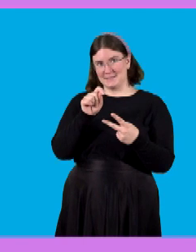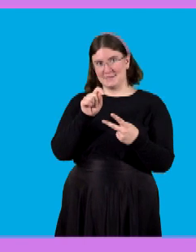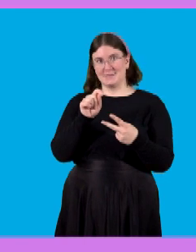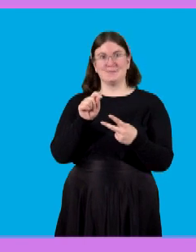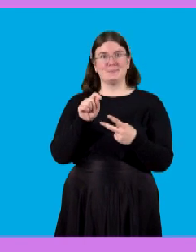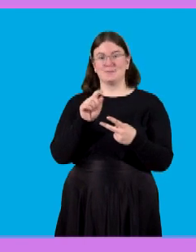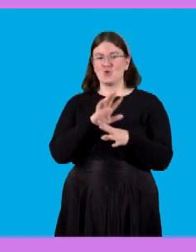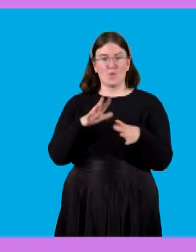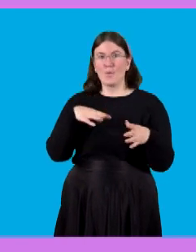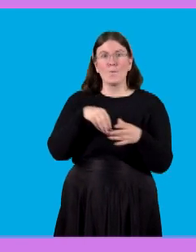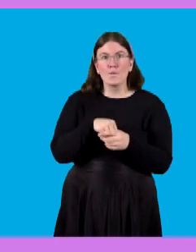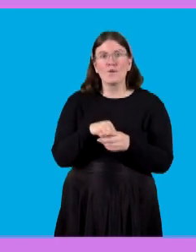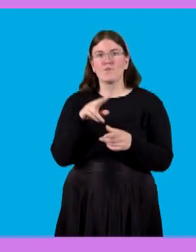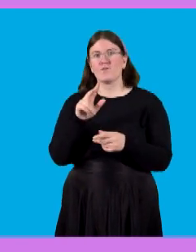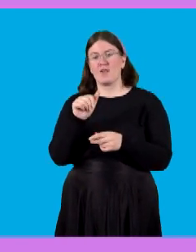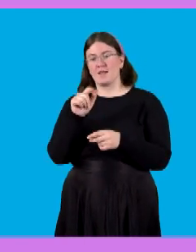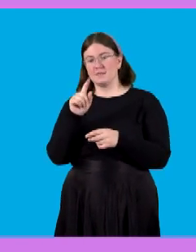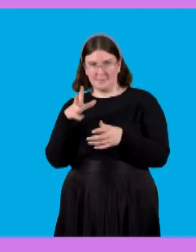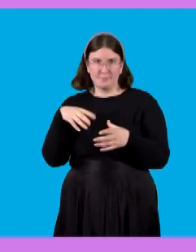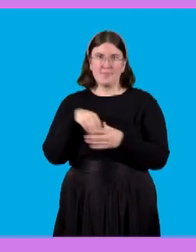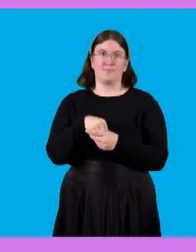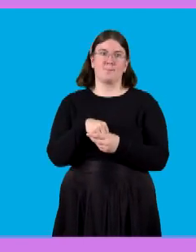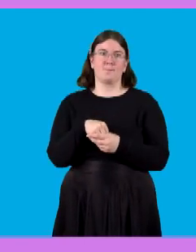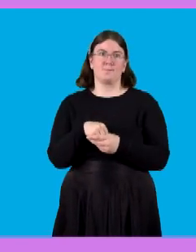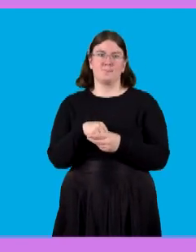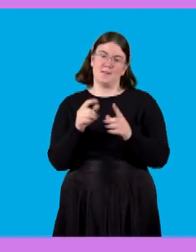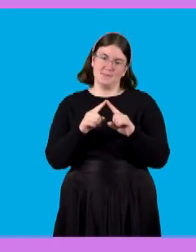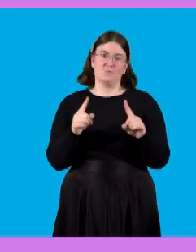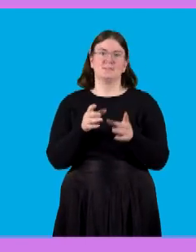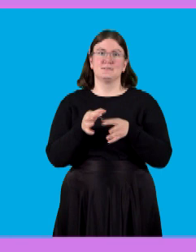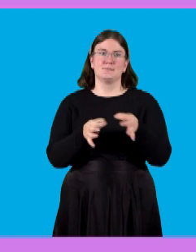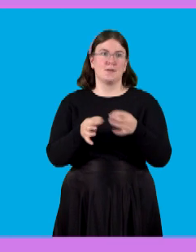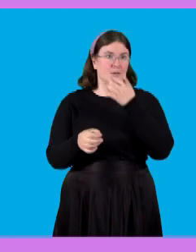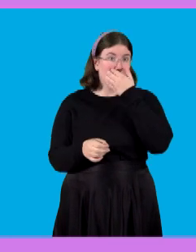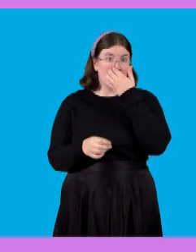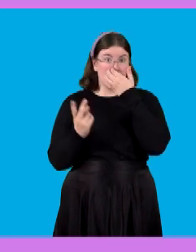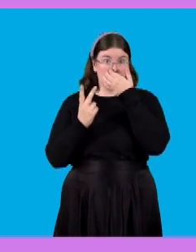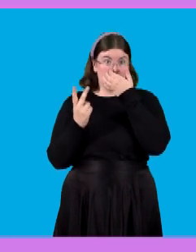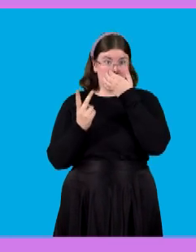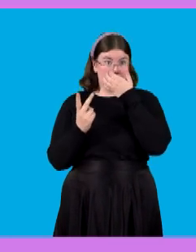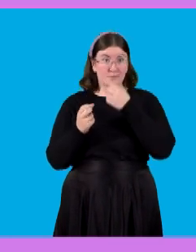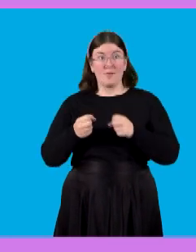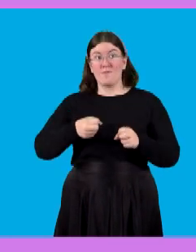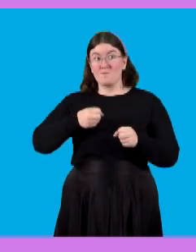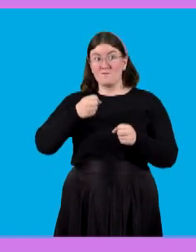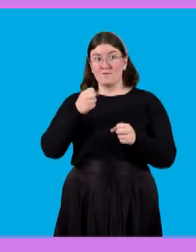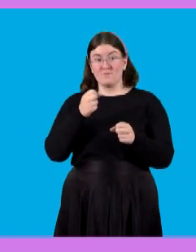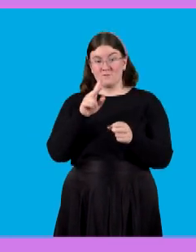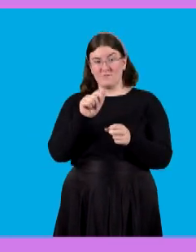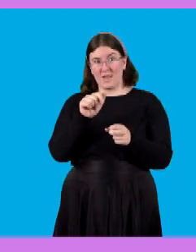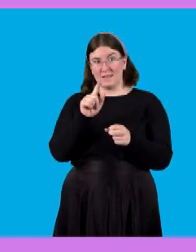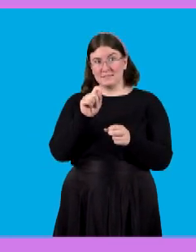and VAT inclusive. Also important is to calculate a final price by adding 15% to the